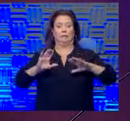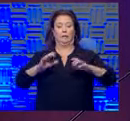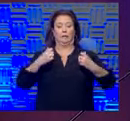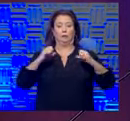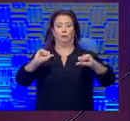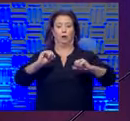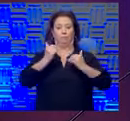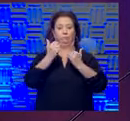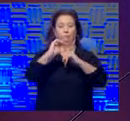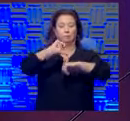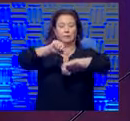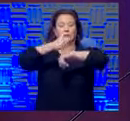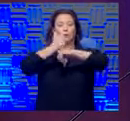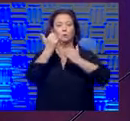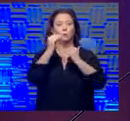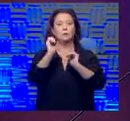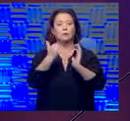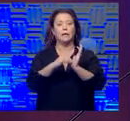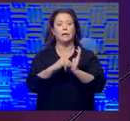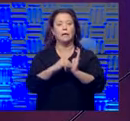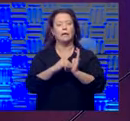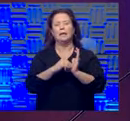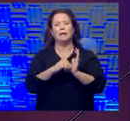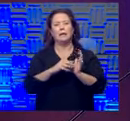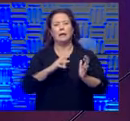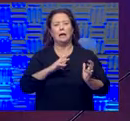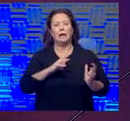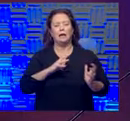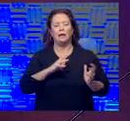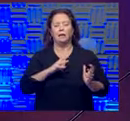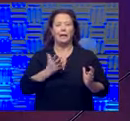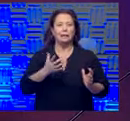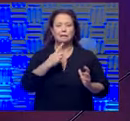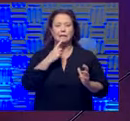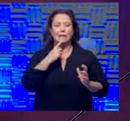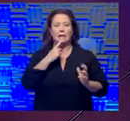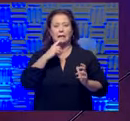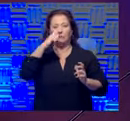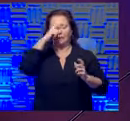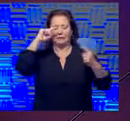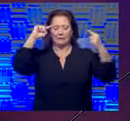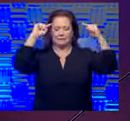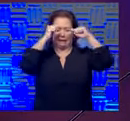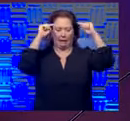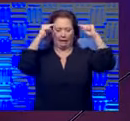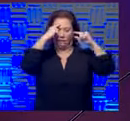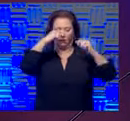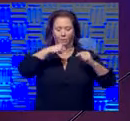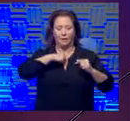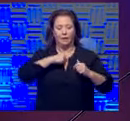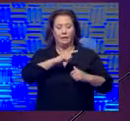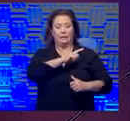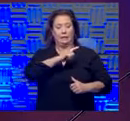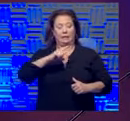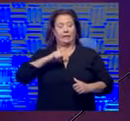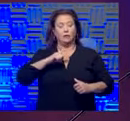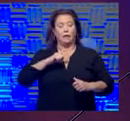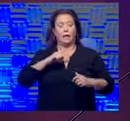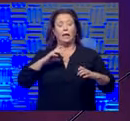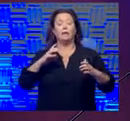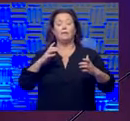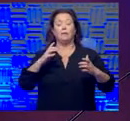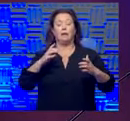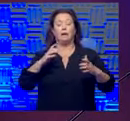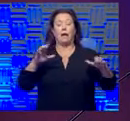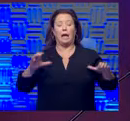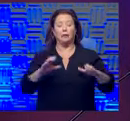done. There's some, and I hate to even go through this because it gives me such a headache. The legislative action taken